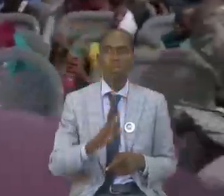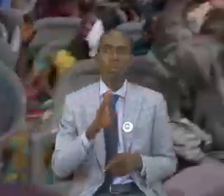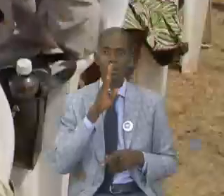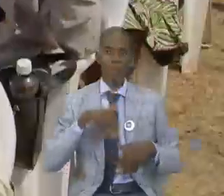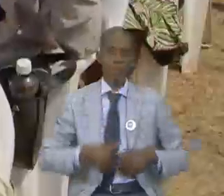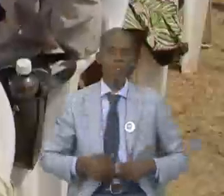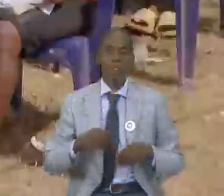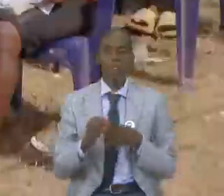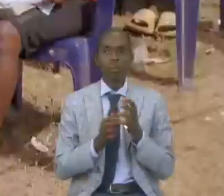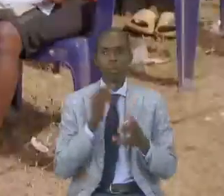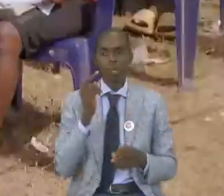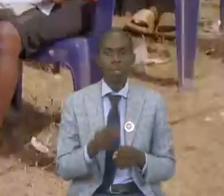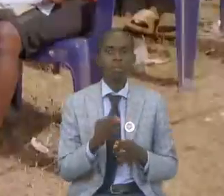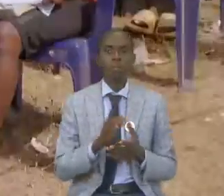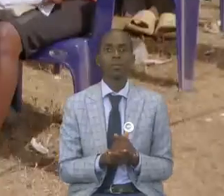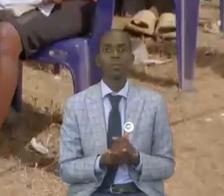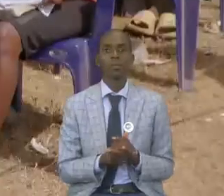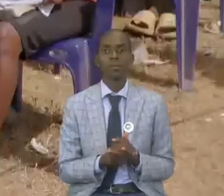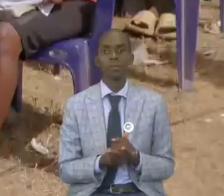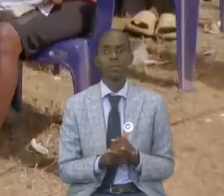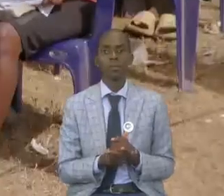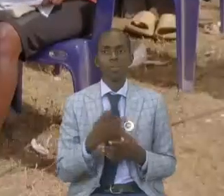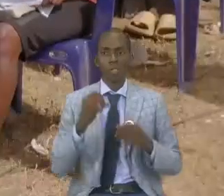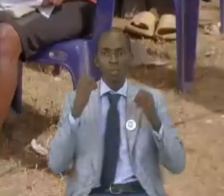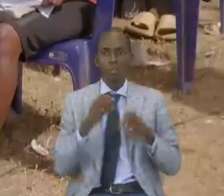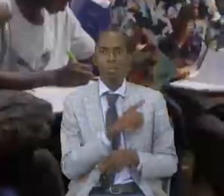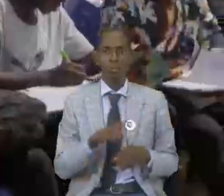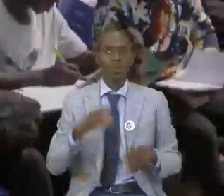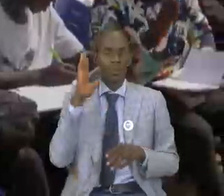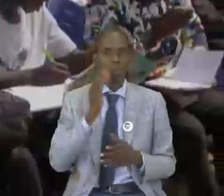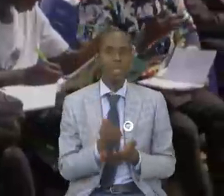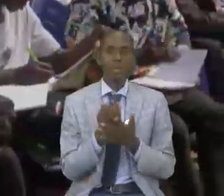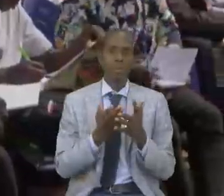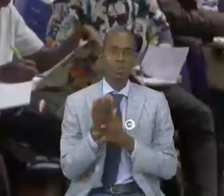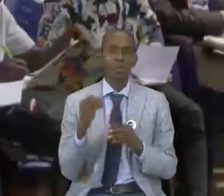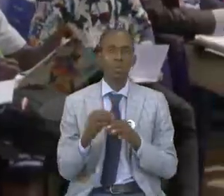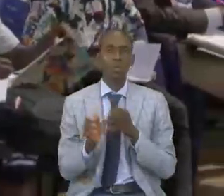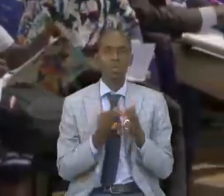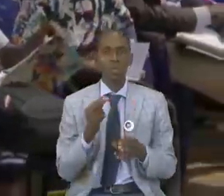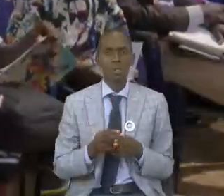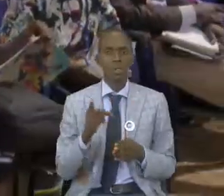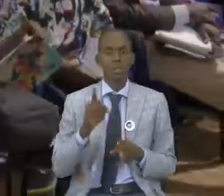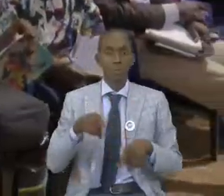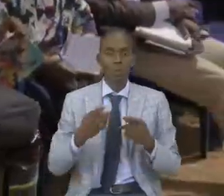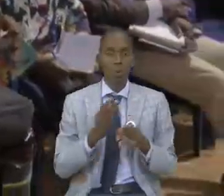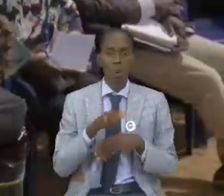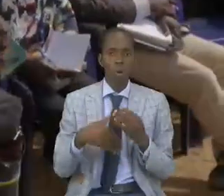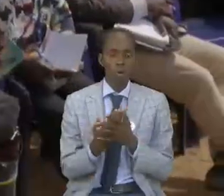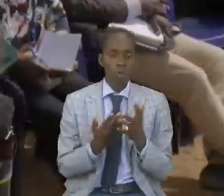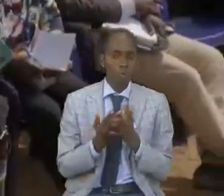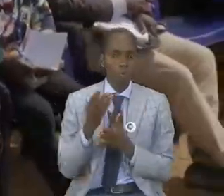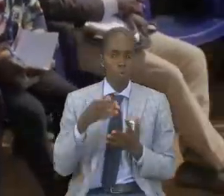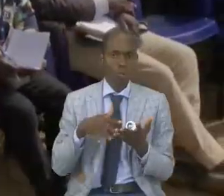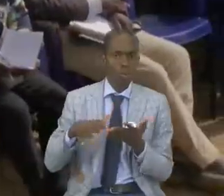be tired. The strength of the Lord will carry you through. And if you go through all this that we have gone through, and